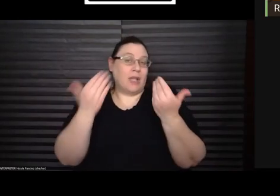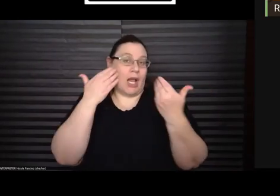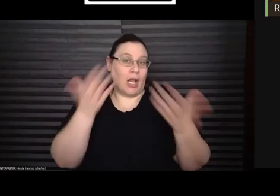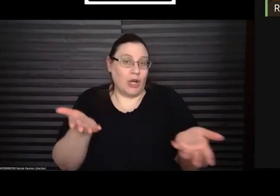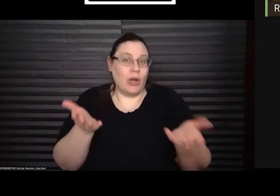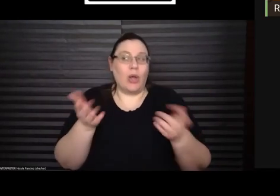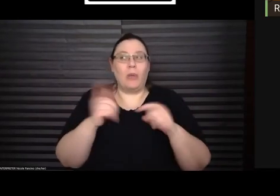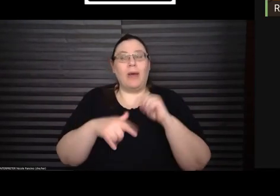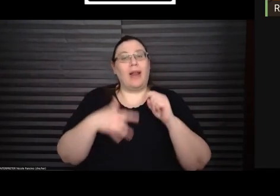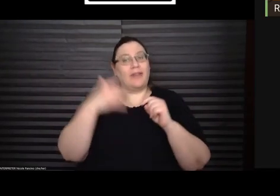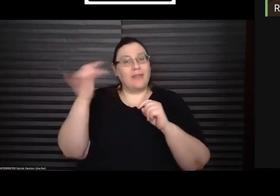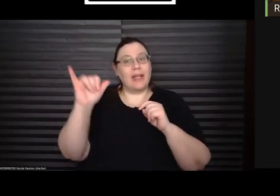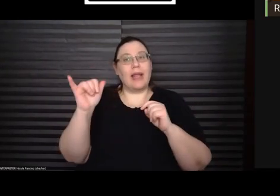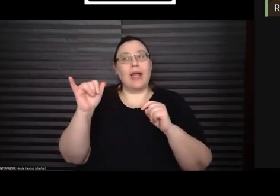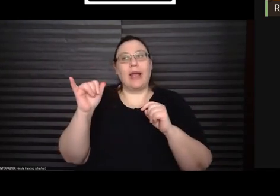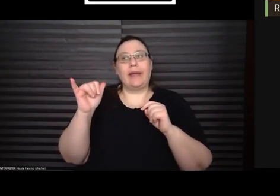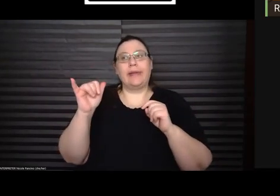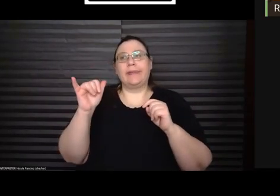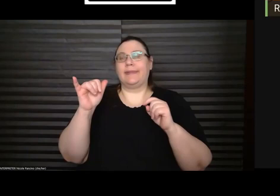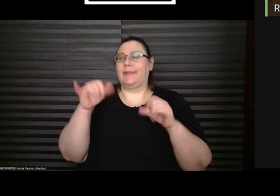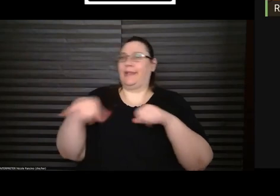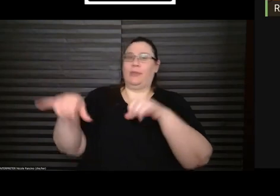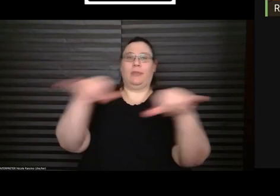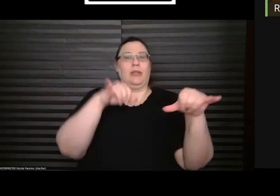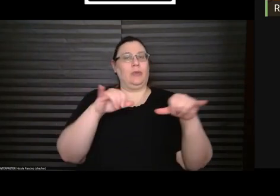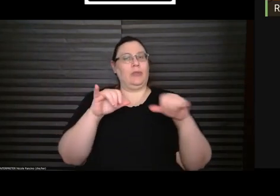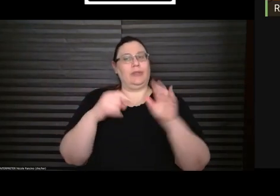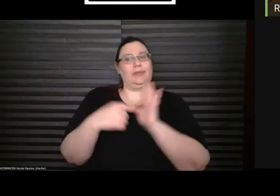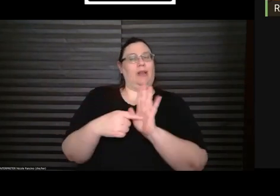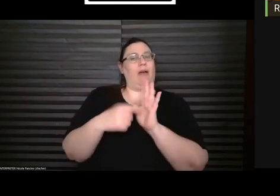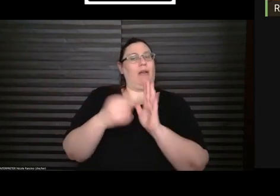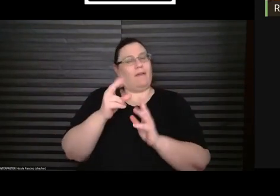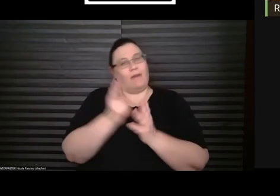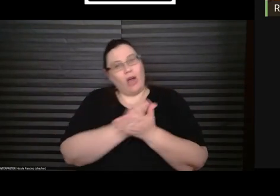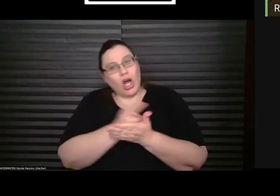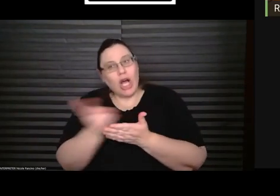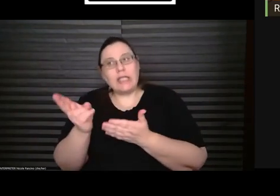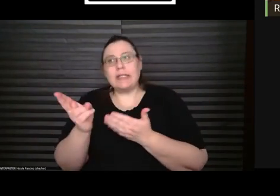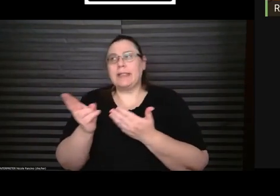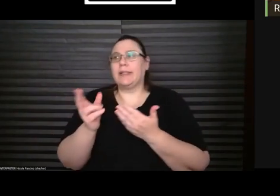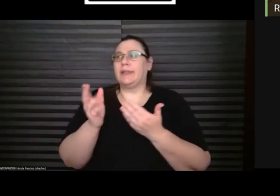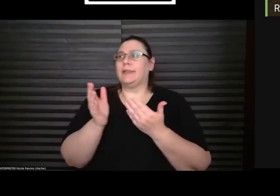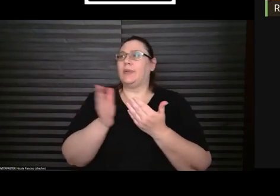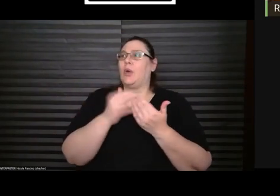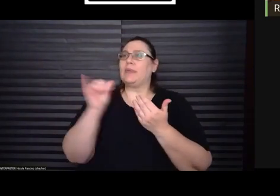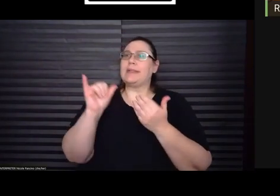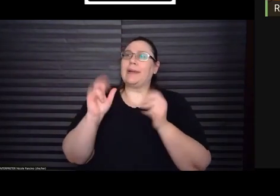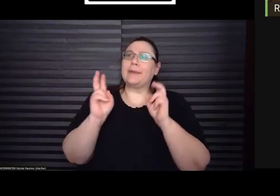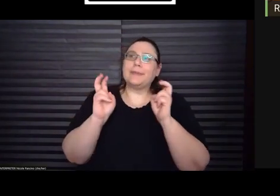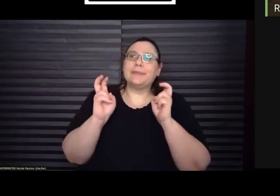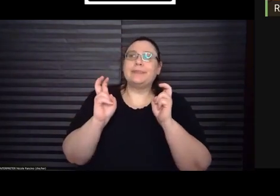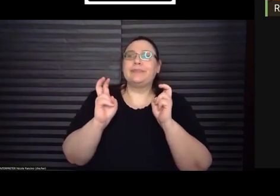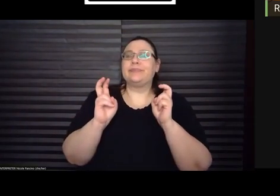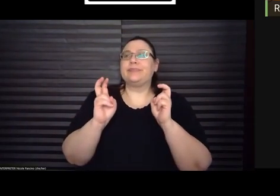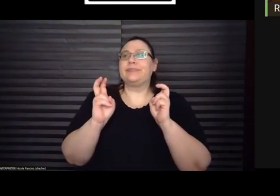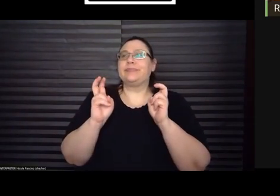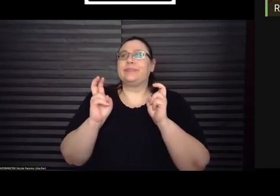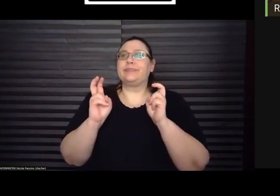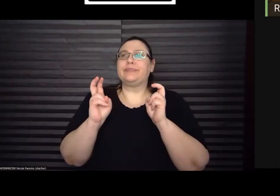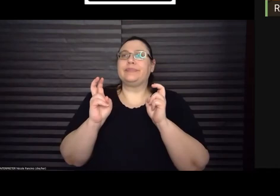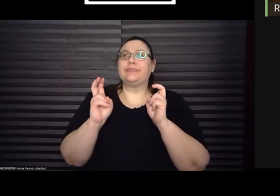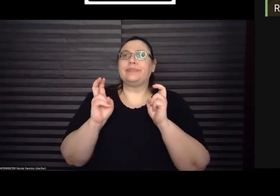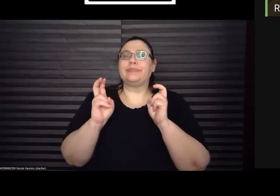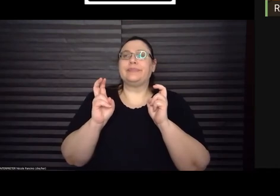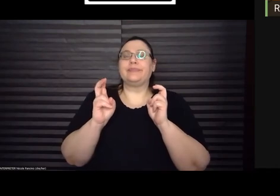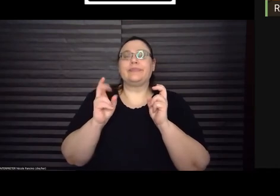So I don't know, but I feel like it's a kind of ubiquitous sign of honesty. It's like almost like a little check. Like if